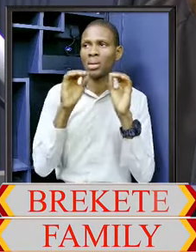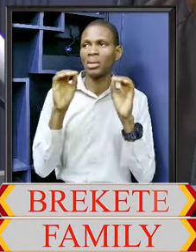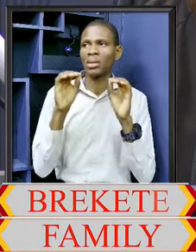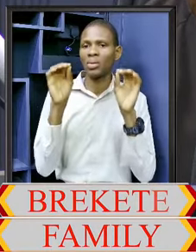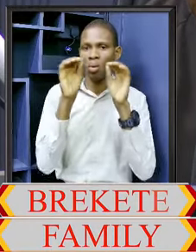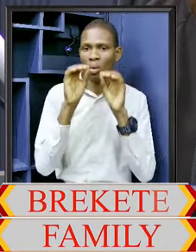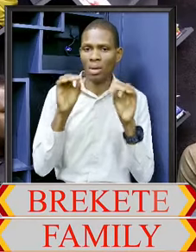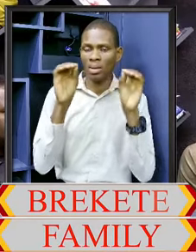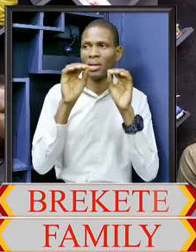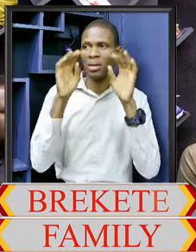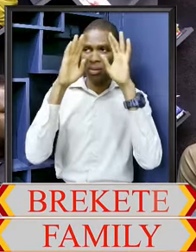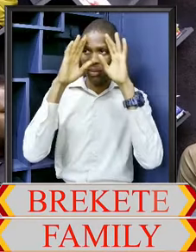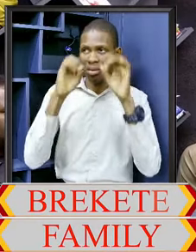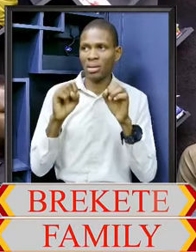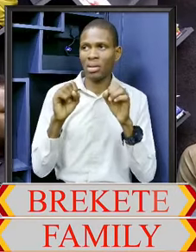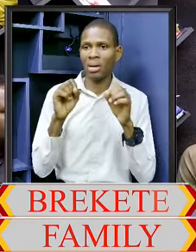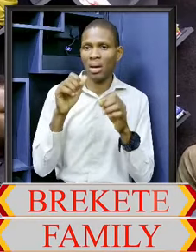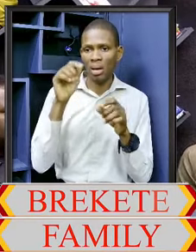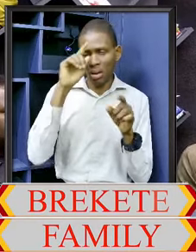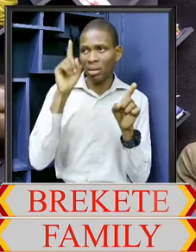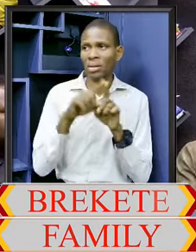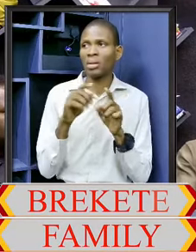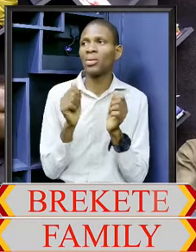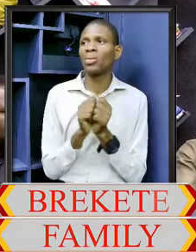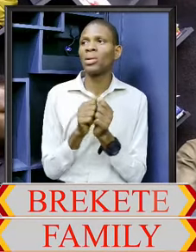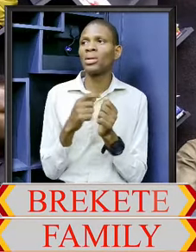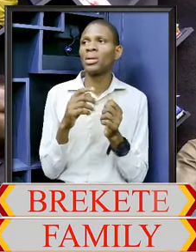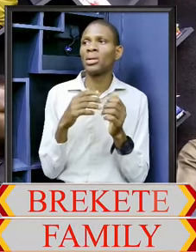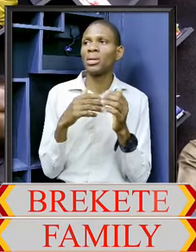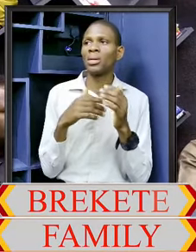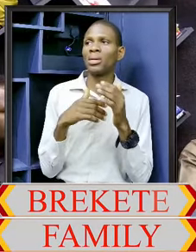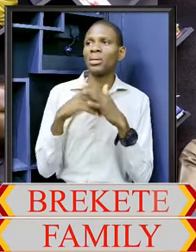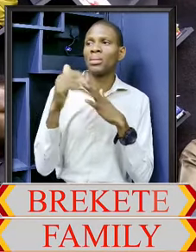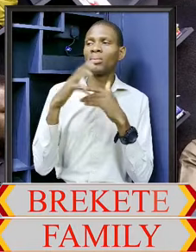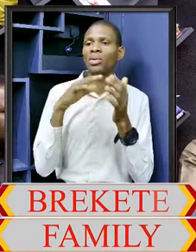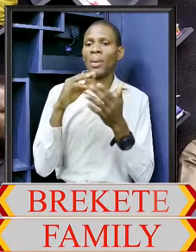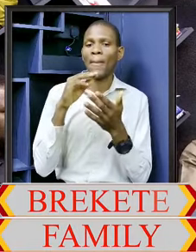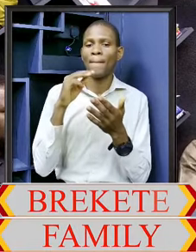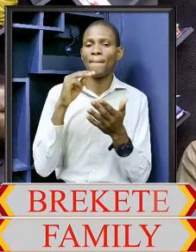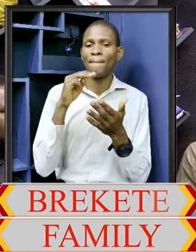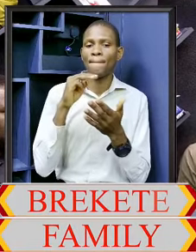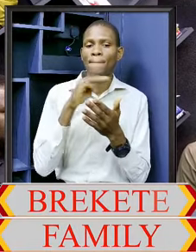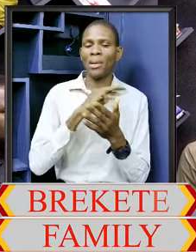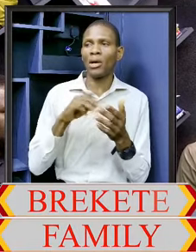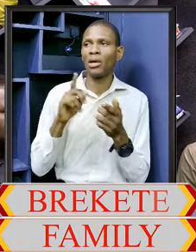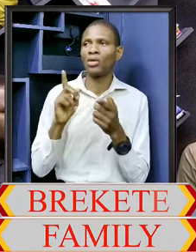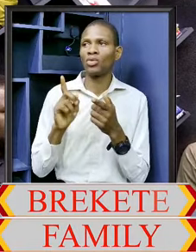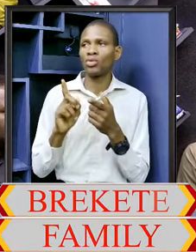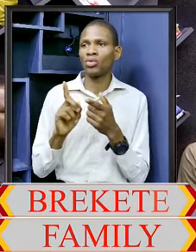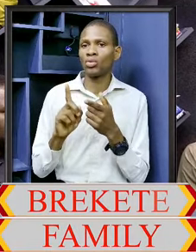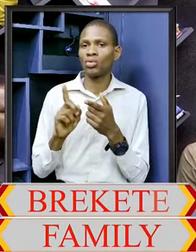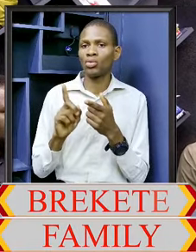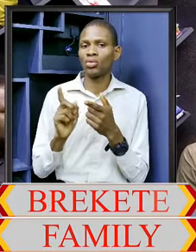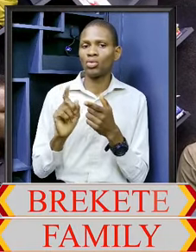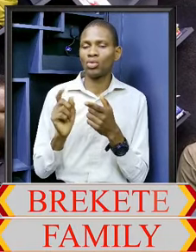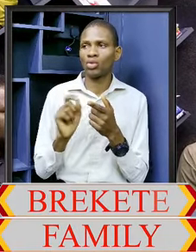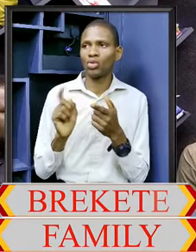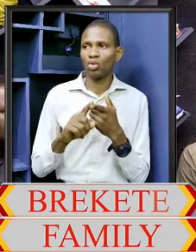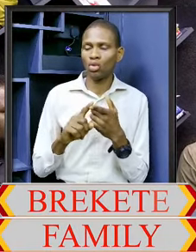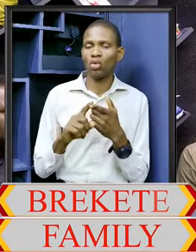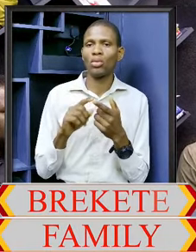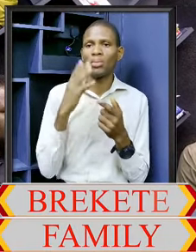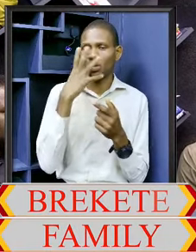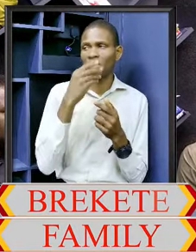president agreed with the BOT member that we should write to BOT. So the president will come